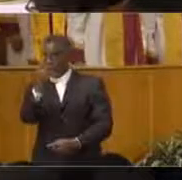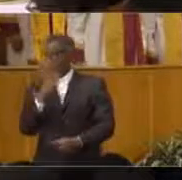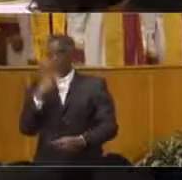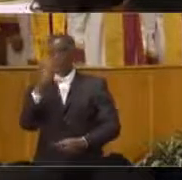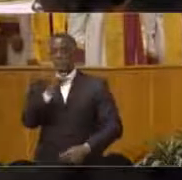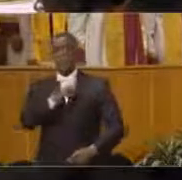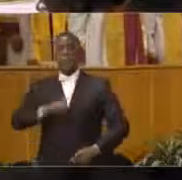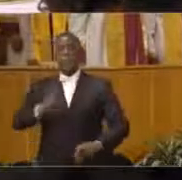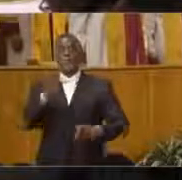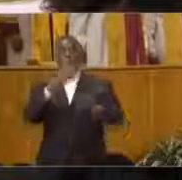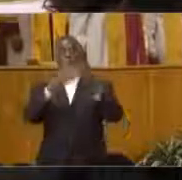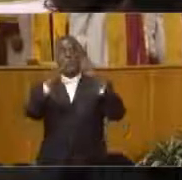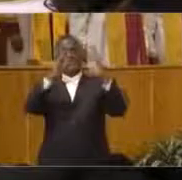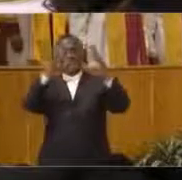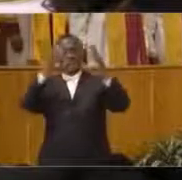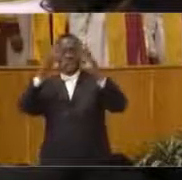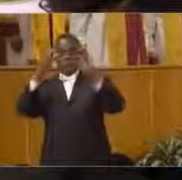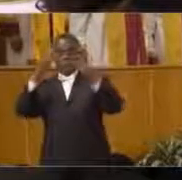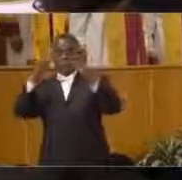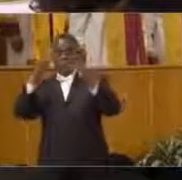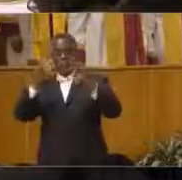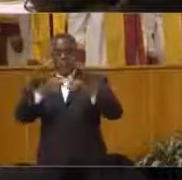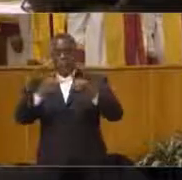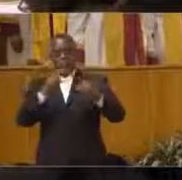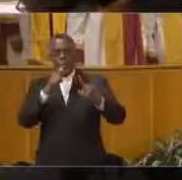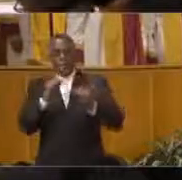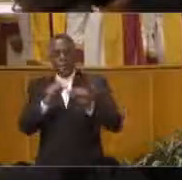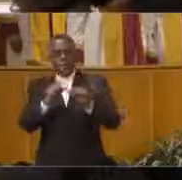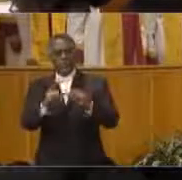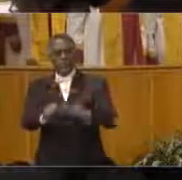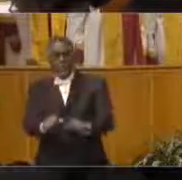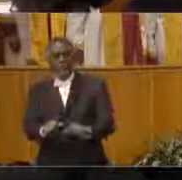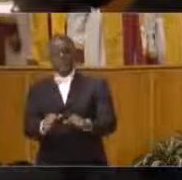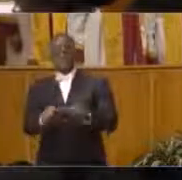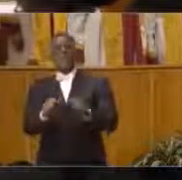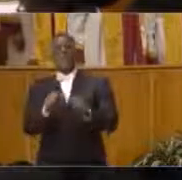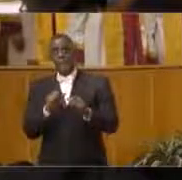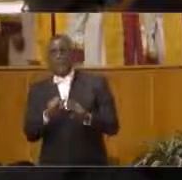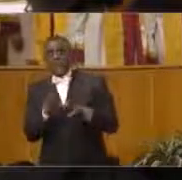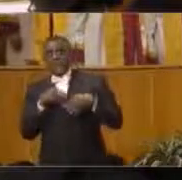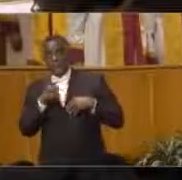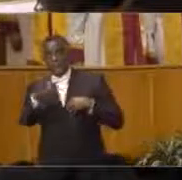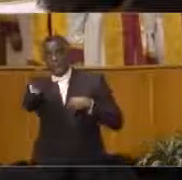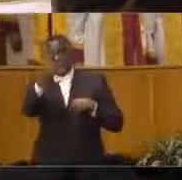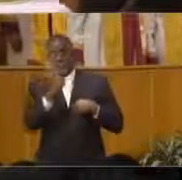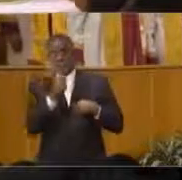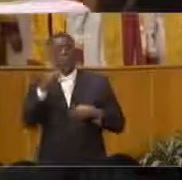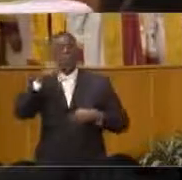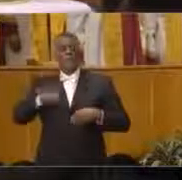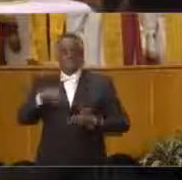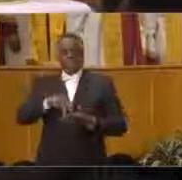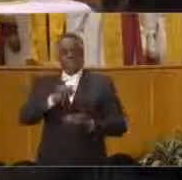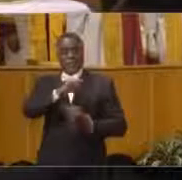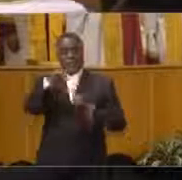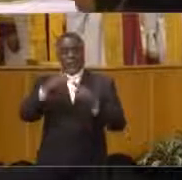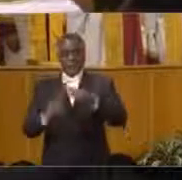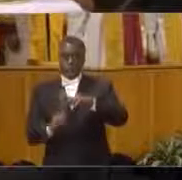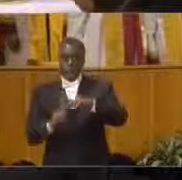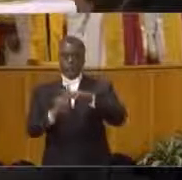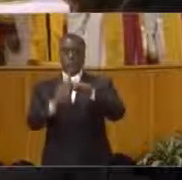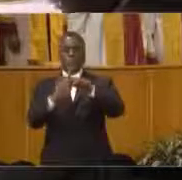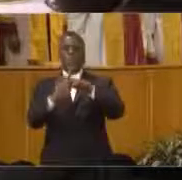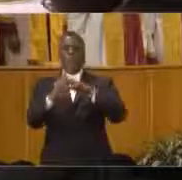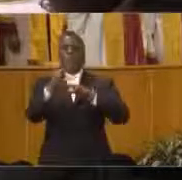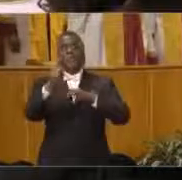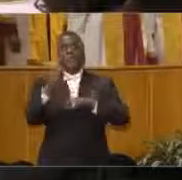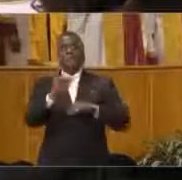says the Lord of hosts. But who can endure the day of his coming? And who can stand when he appears? For he